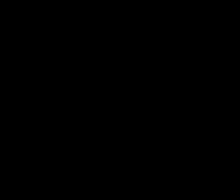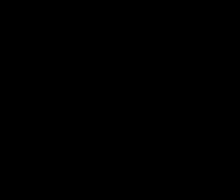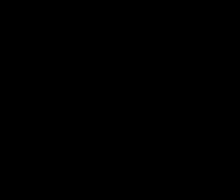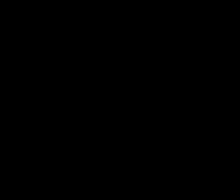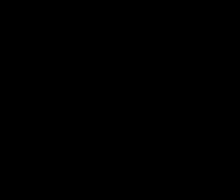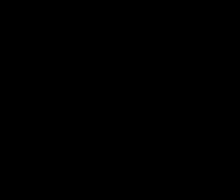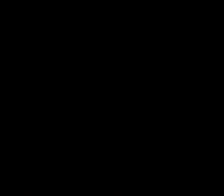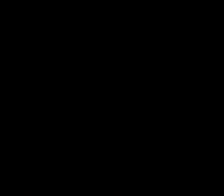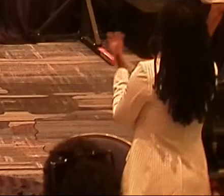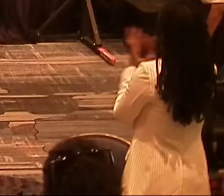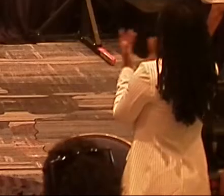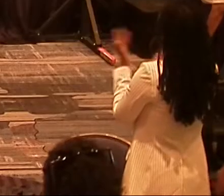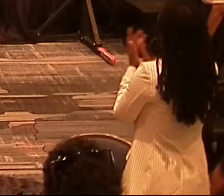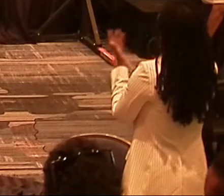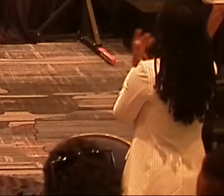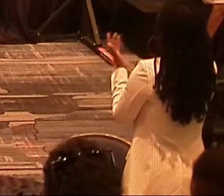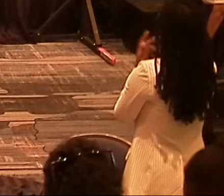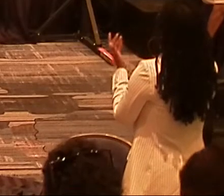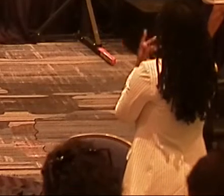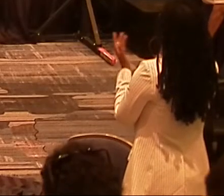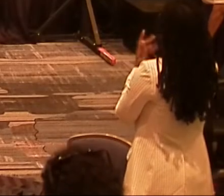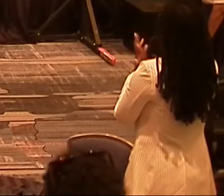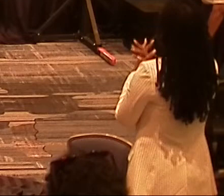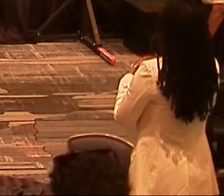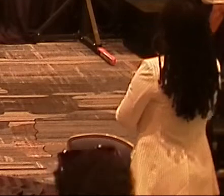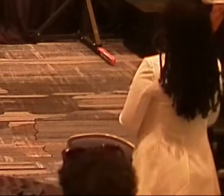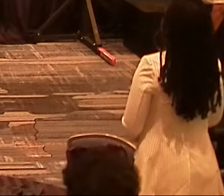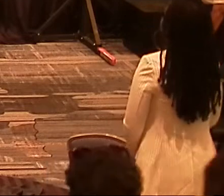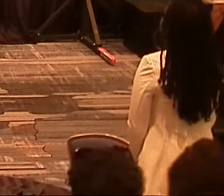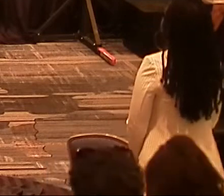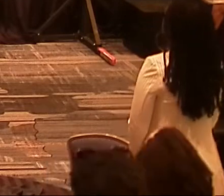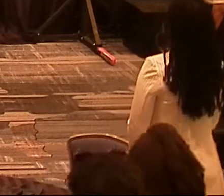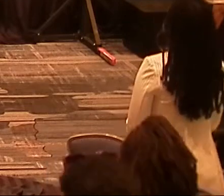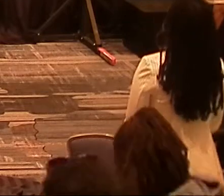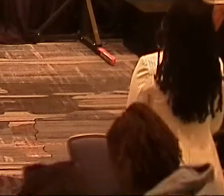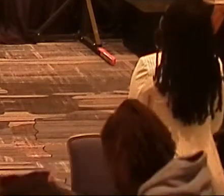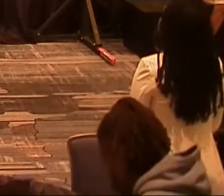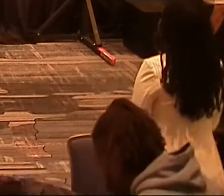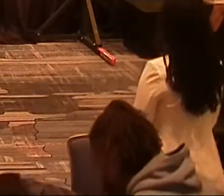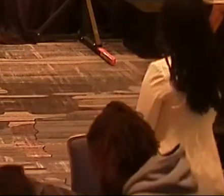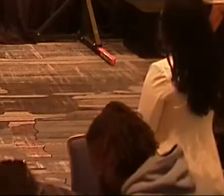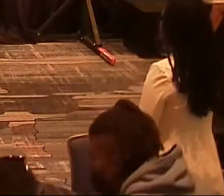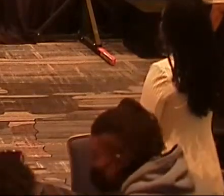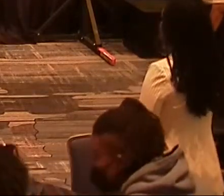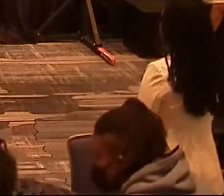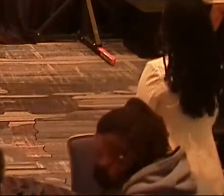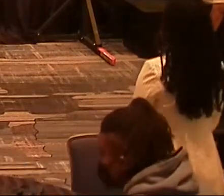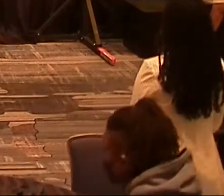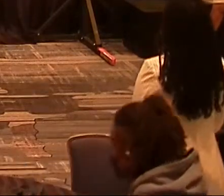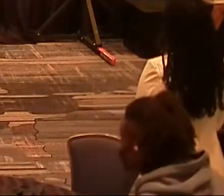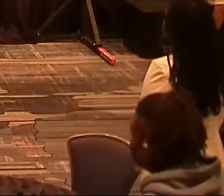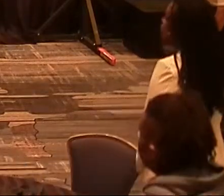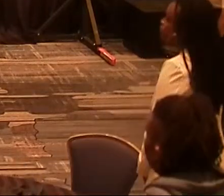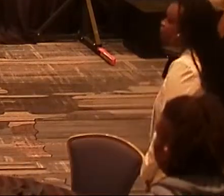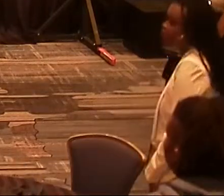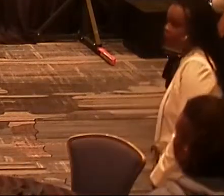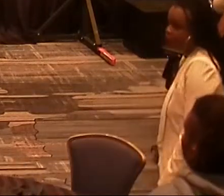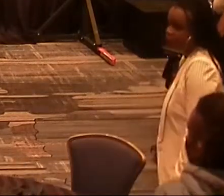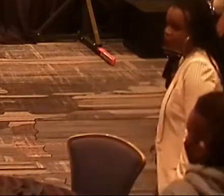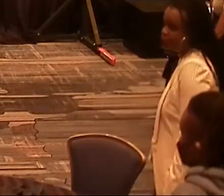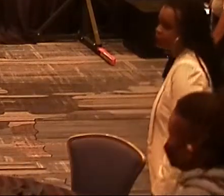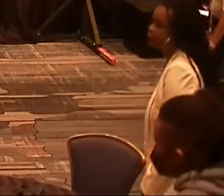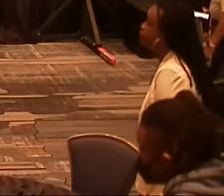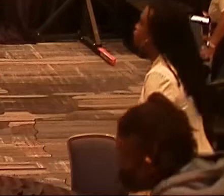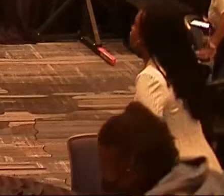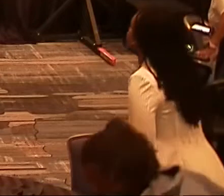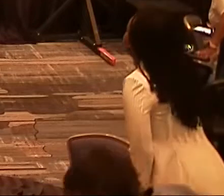Wow. Wow, wow, wow. Thank you, Shari L. Thank you, y'all. Y'all sounded beautiful. You